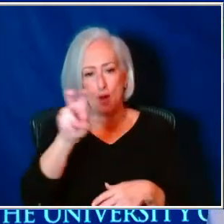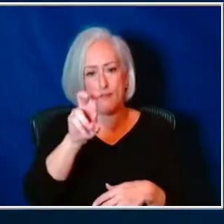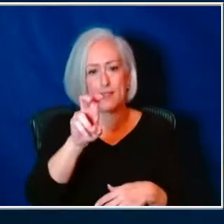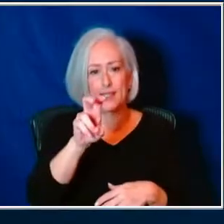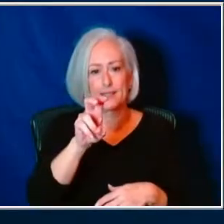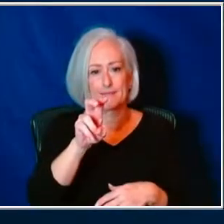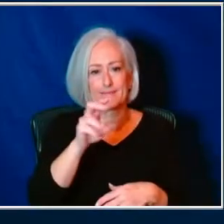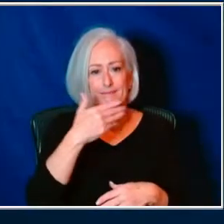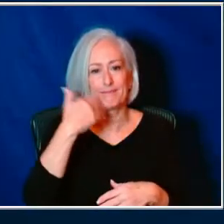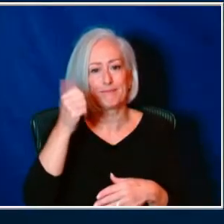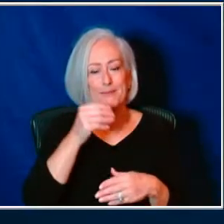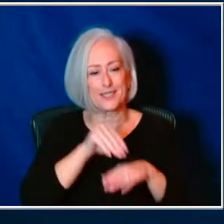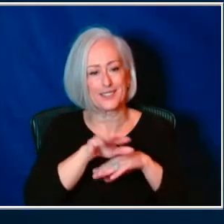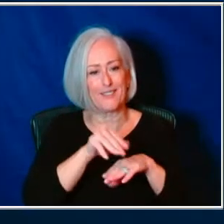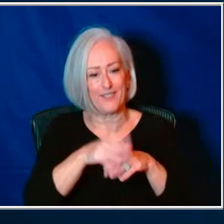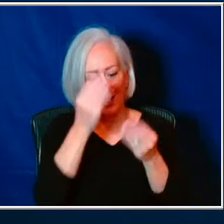give.